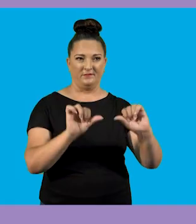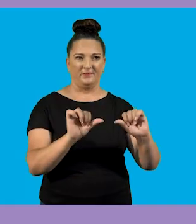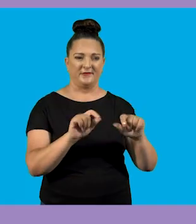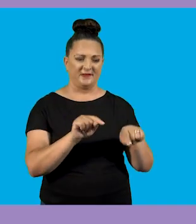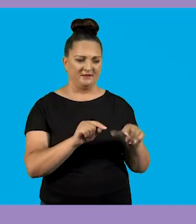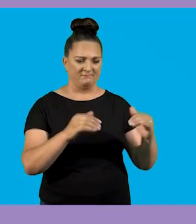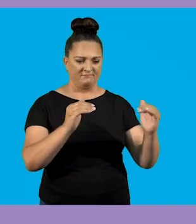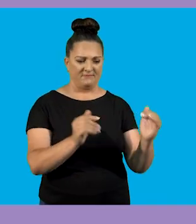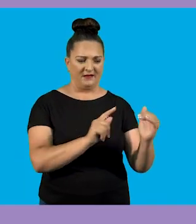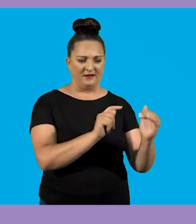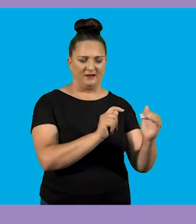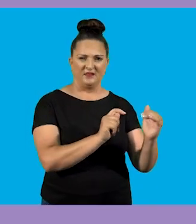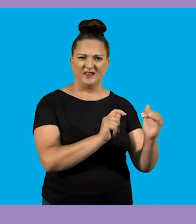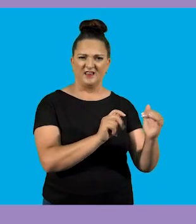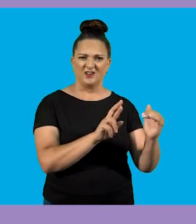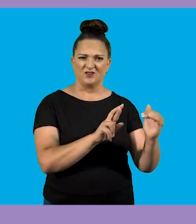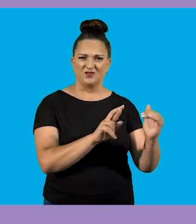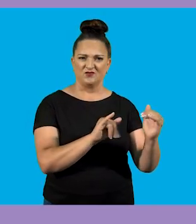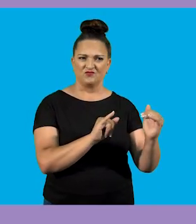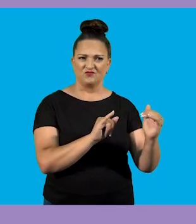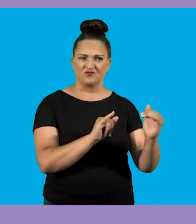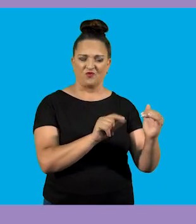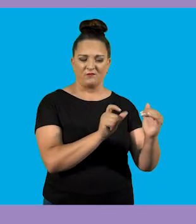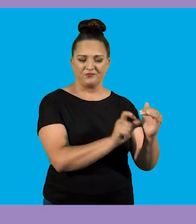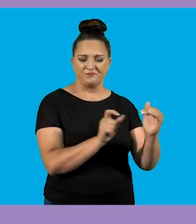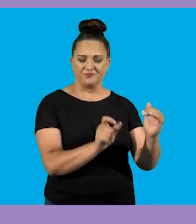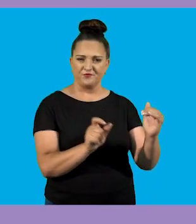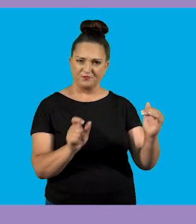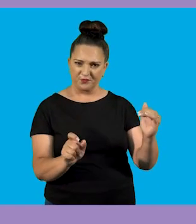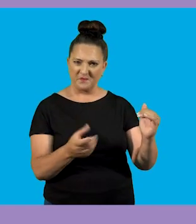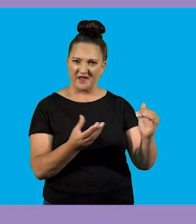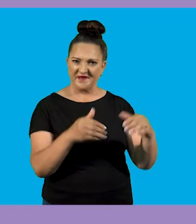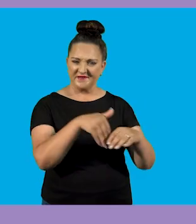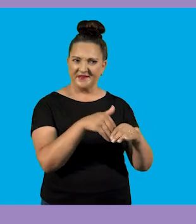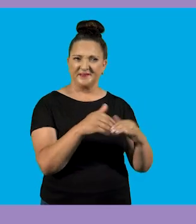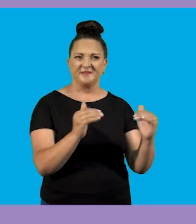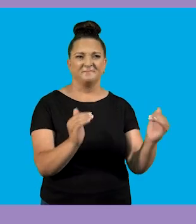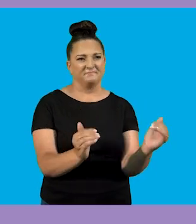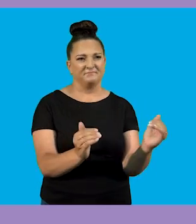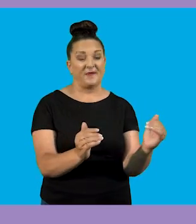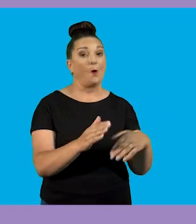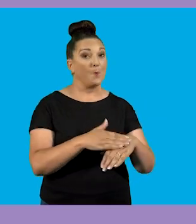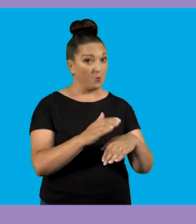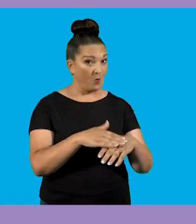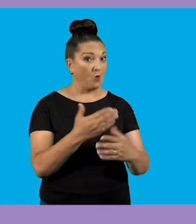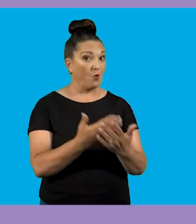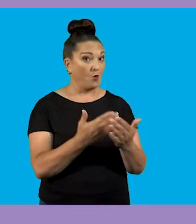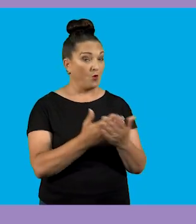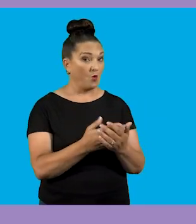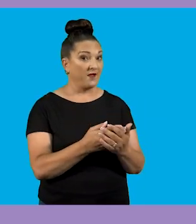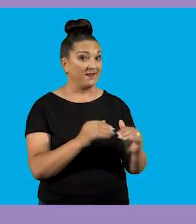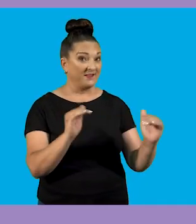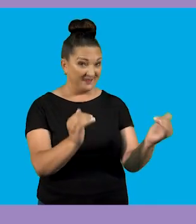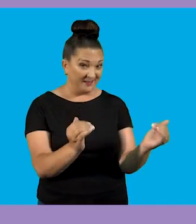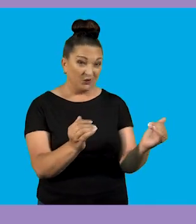when we look at the denominator, that is actually a quadratic trinomial, which means we can now factorize it even